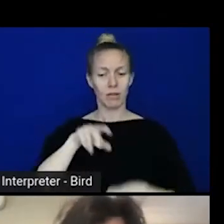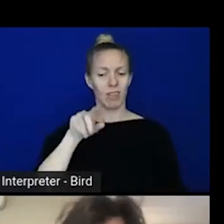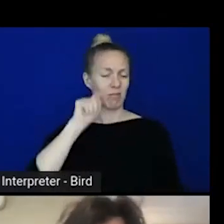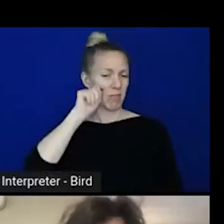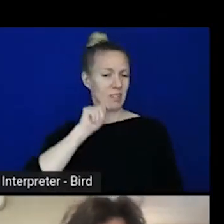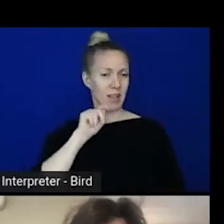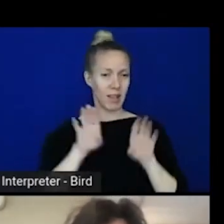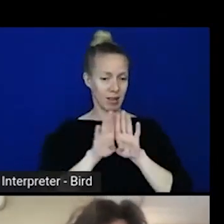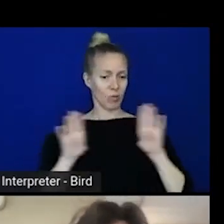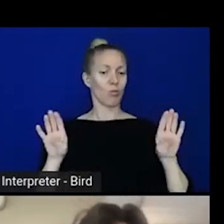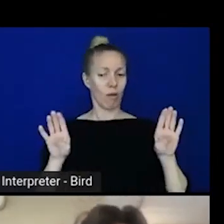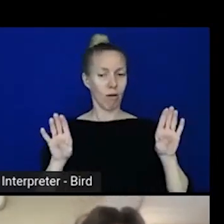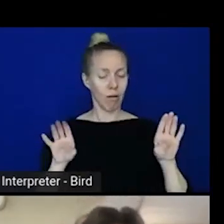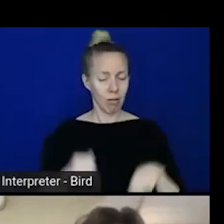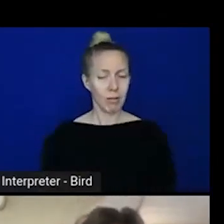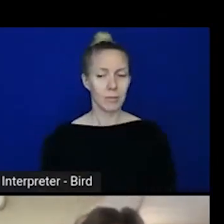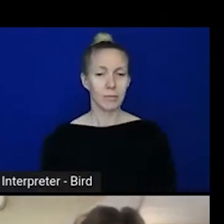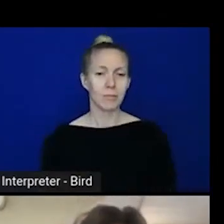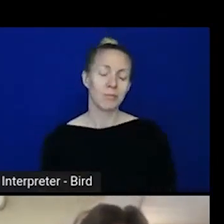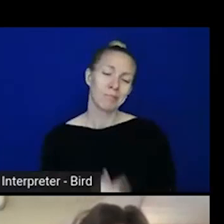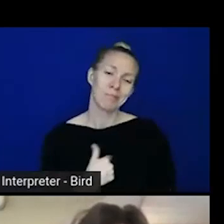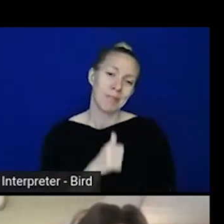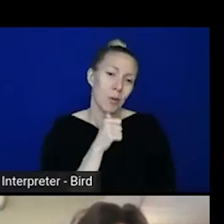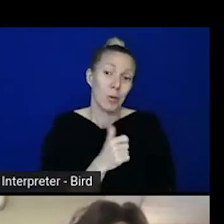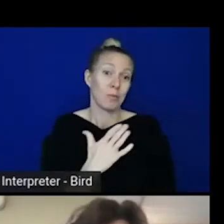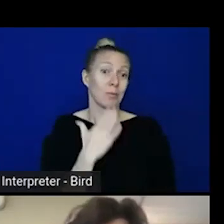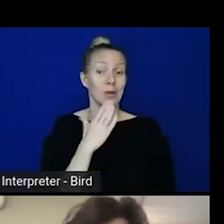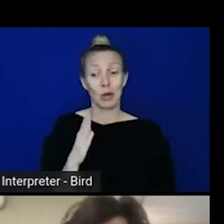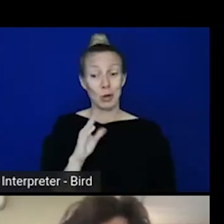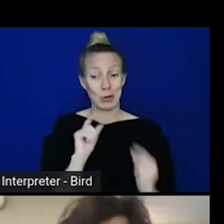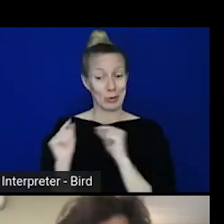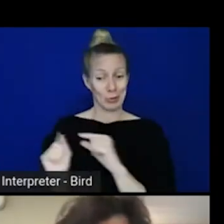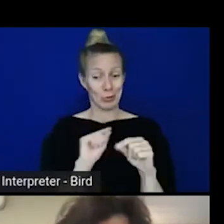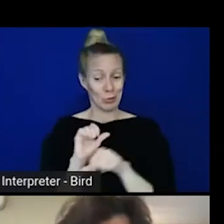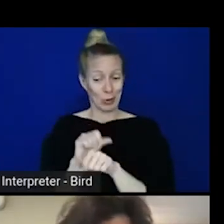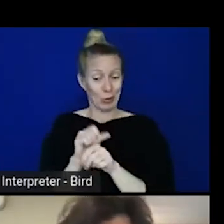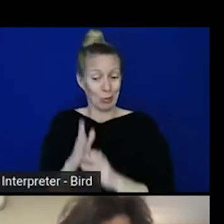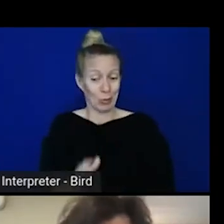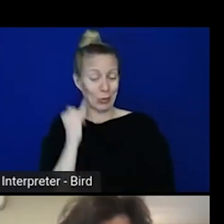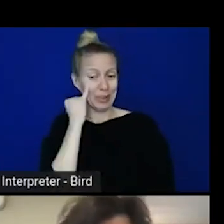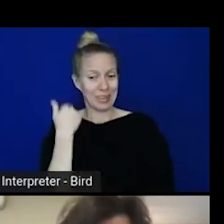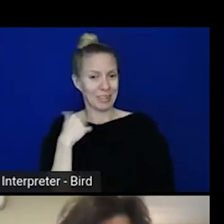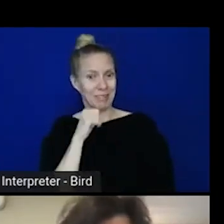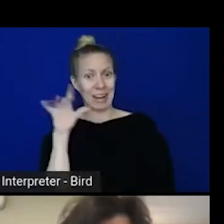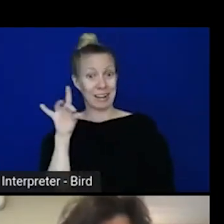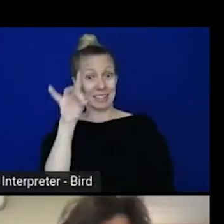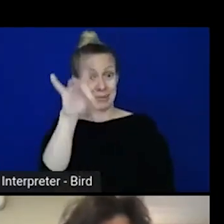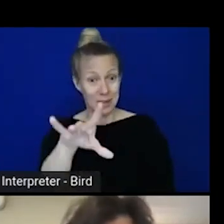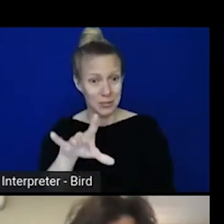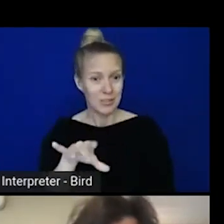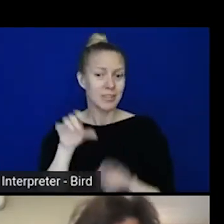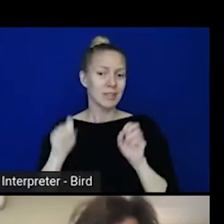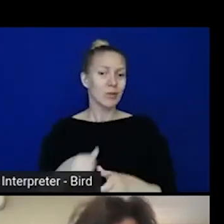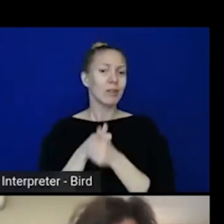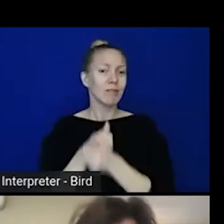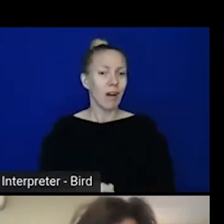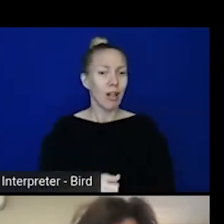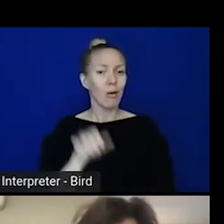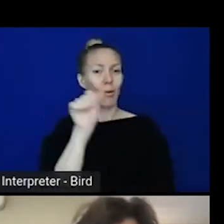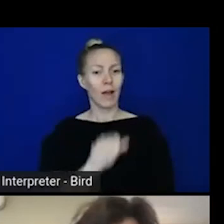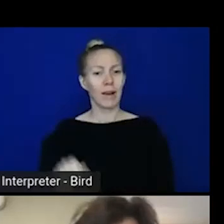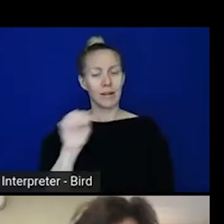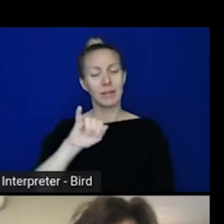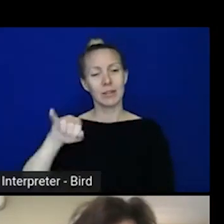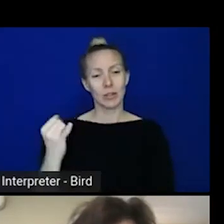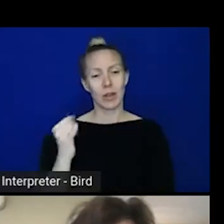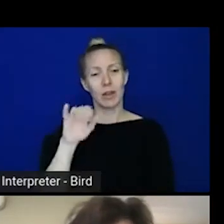And I wouldn't be a very good Twitter employee if I didn't plug Twitter. So you can follow me at JBF Bell, mostly for Simpsons memes